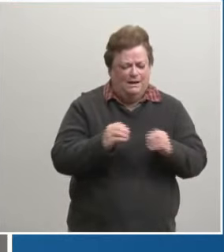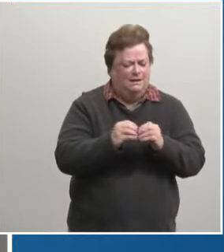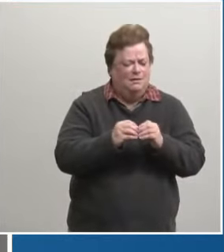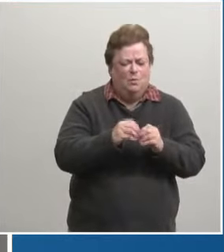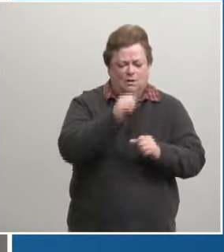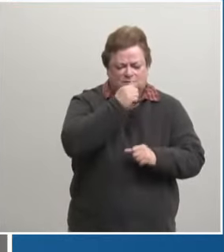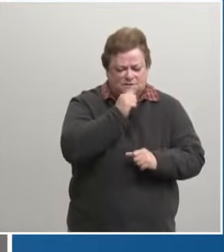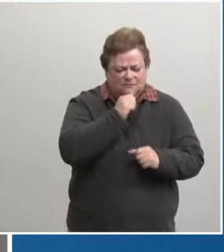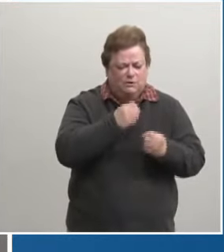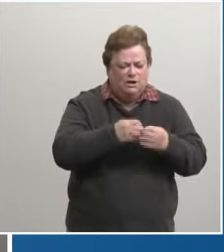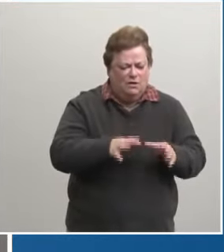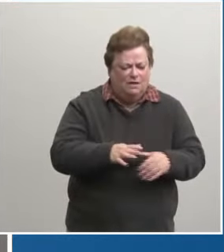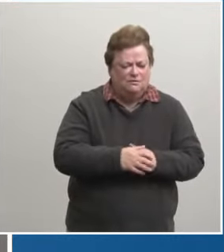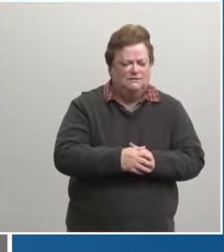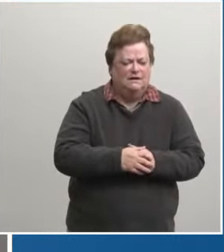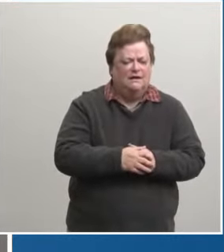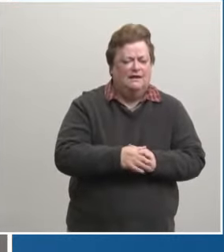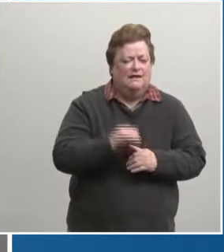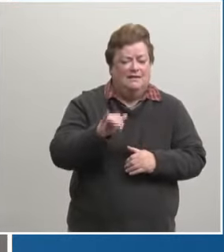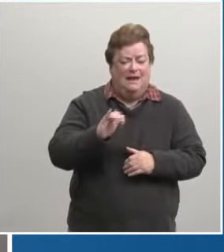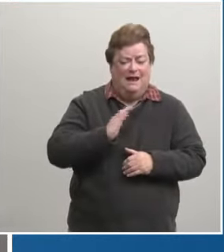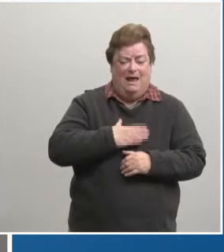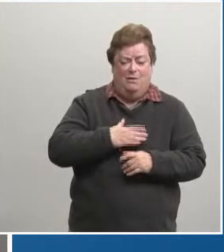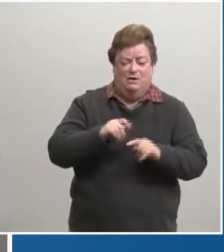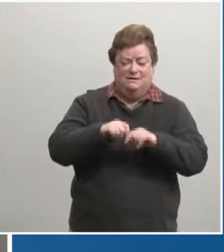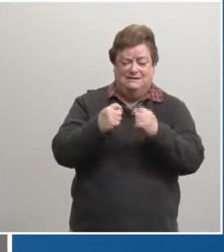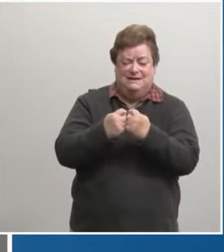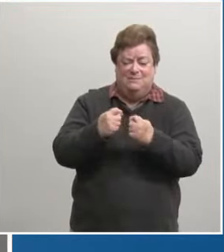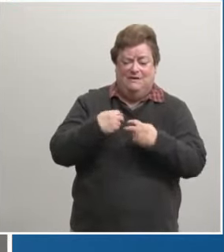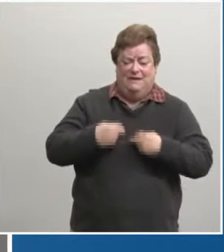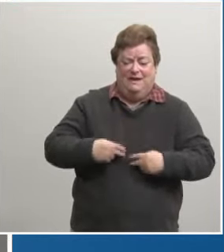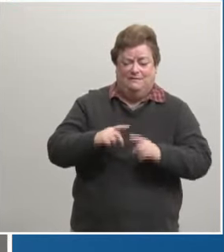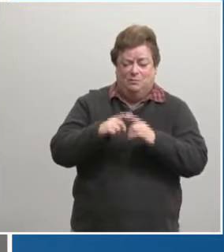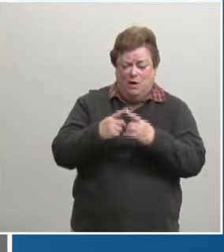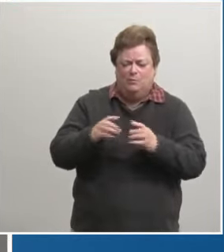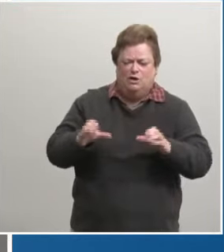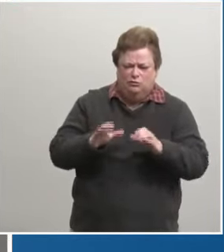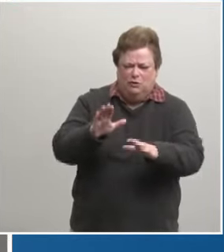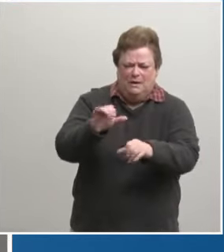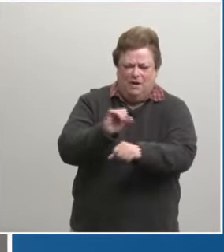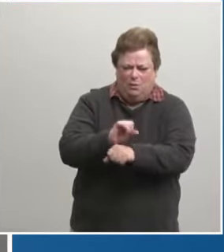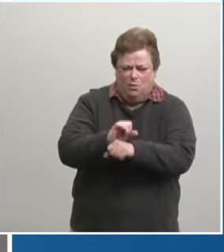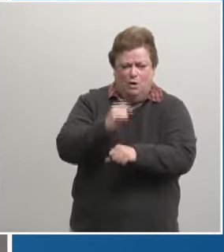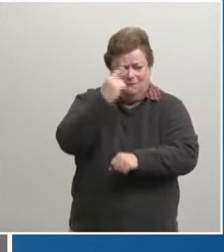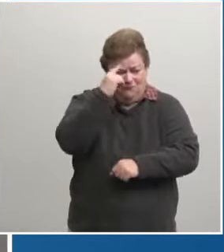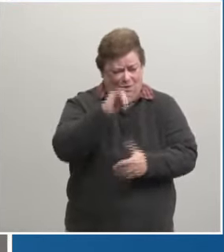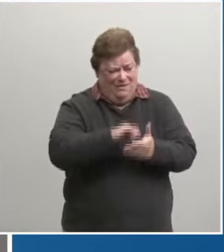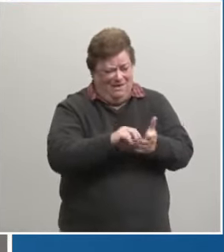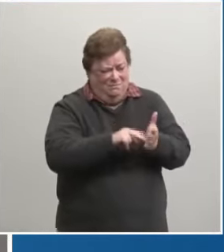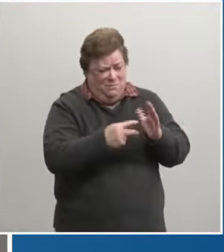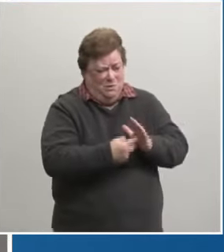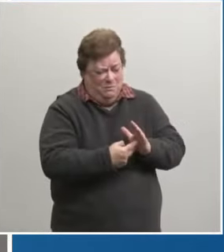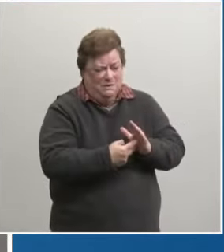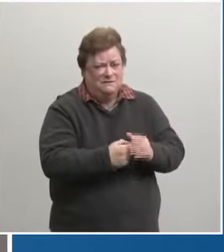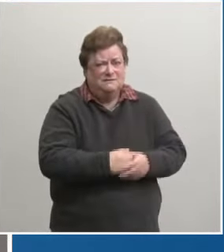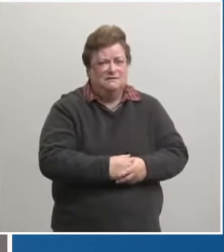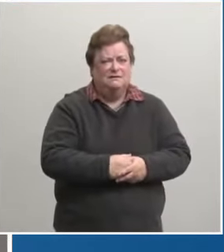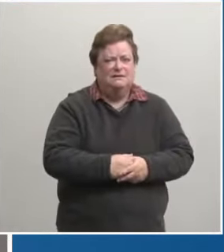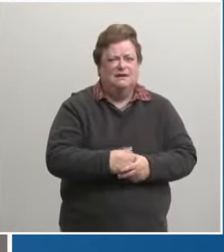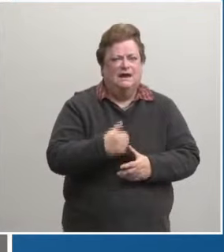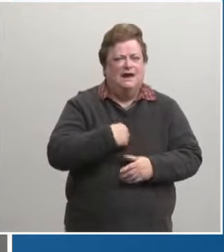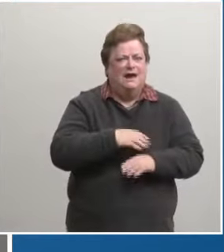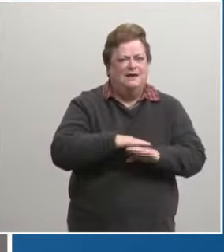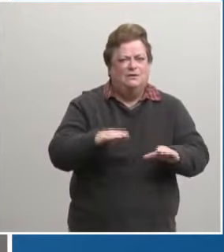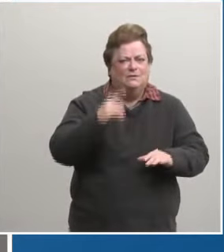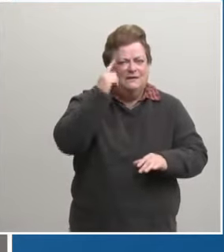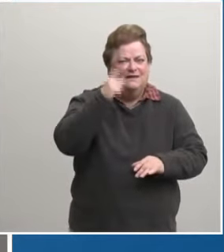loss drives our incredible team at the health department to do the work they do every day, and I mean every day of the week. I'm not sure